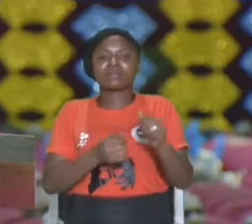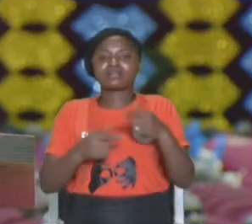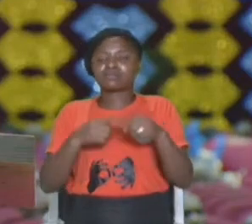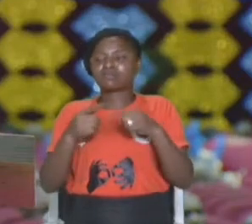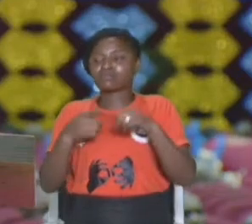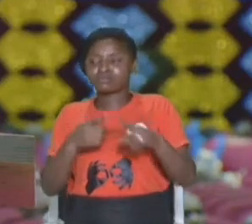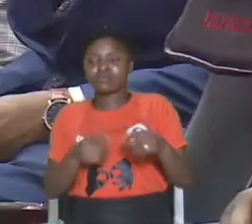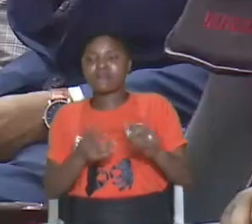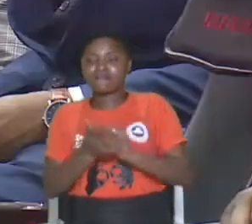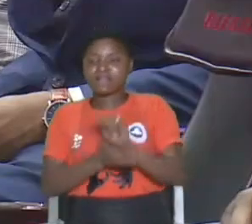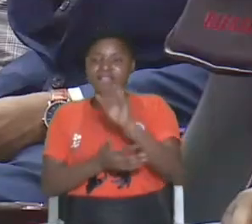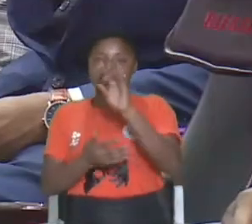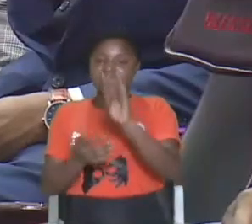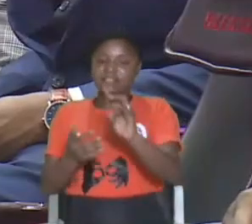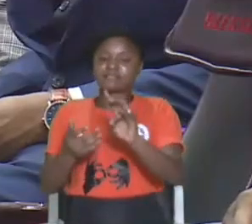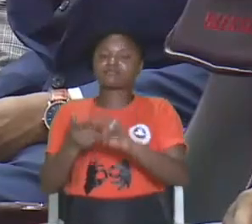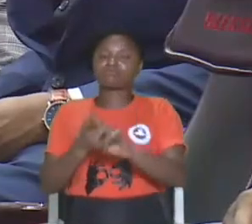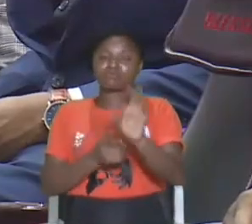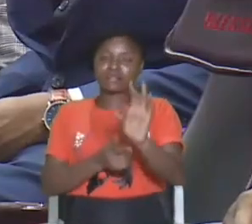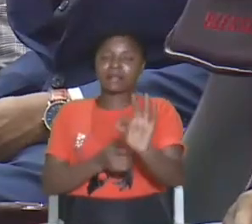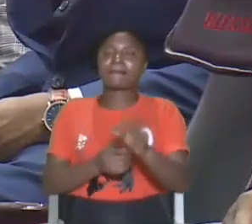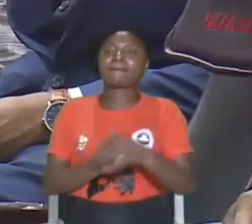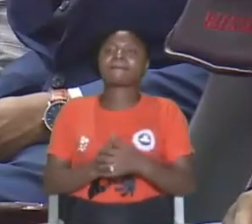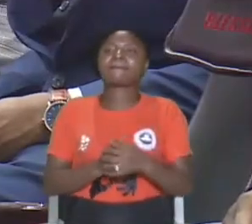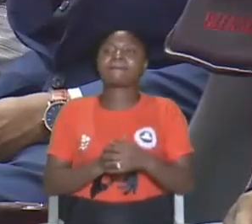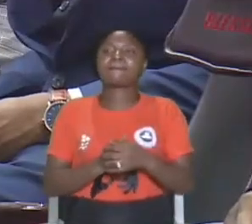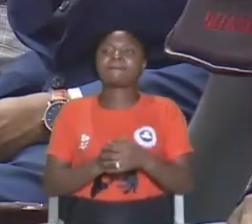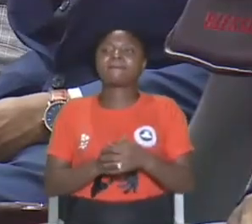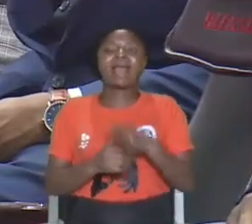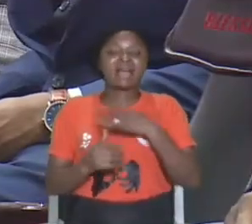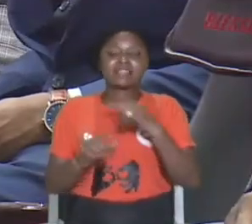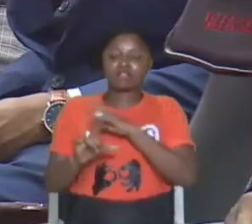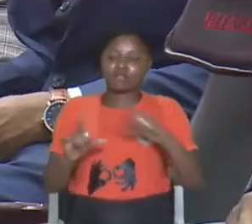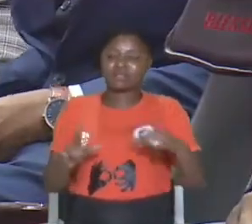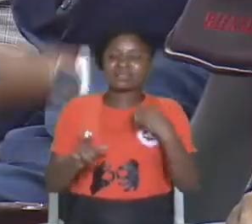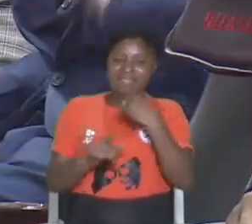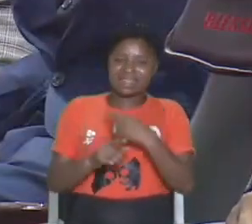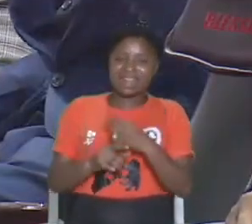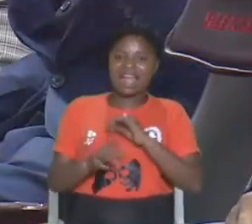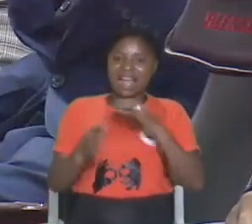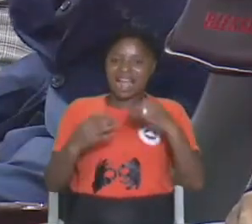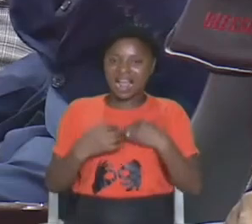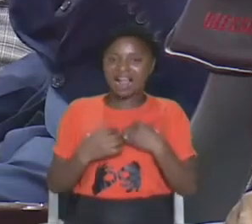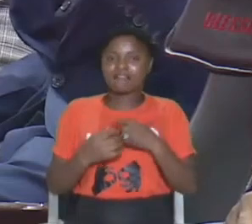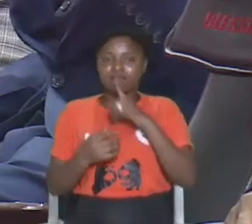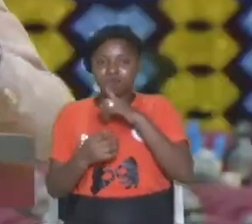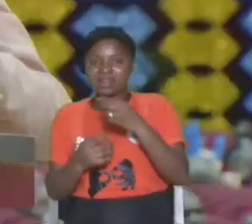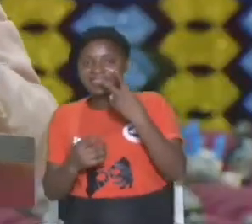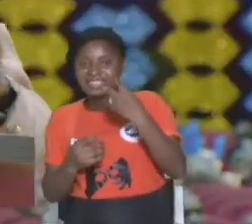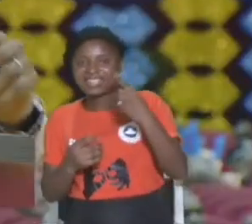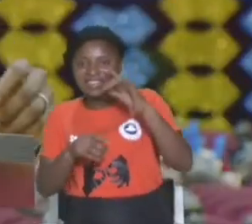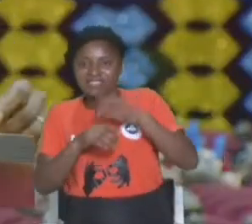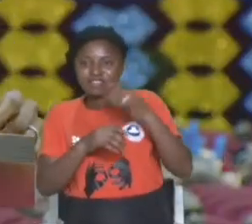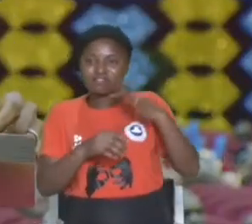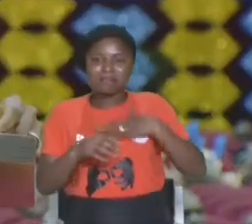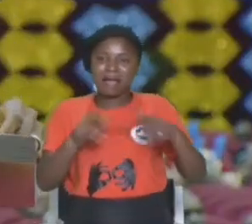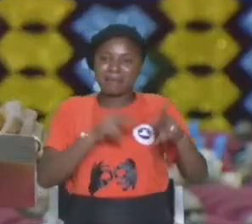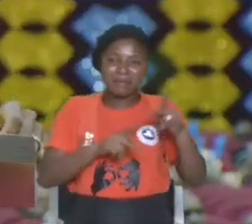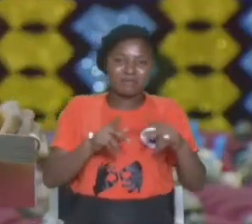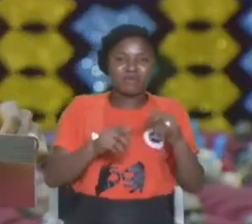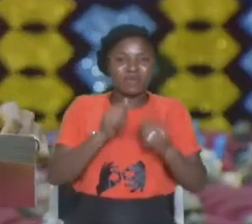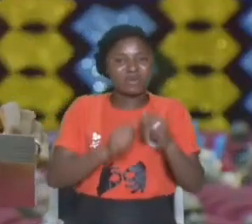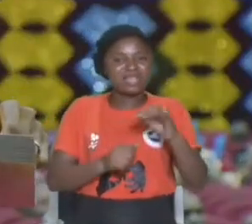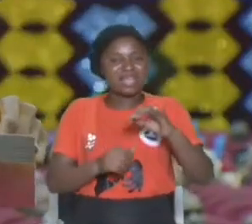to 9. Verse 7 to 9. And the Lord said, I have surely seen the affliction of my people which are